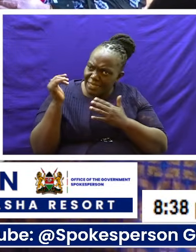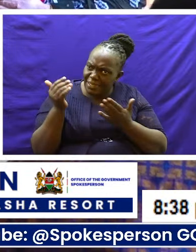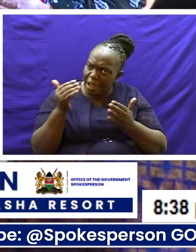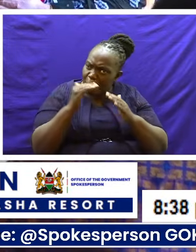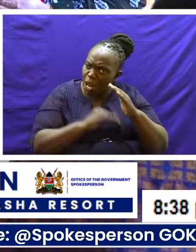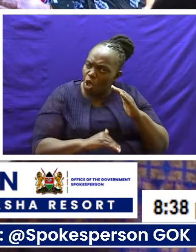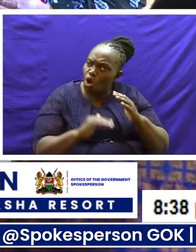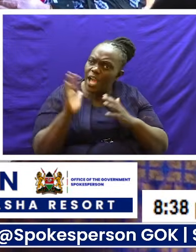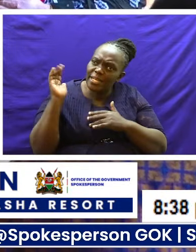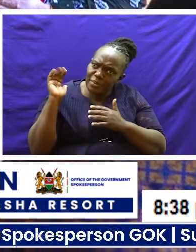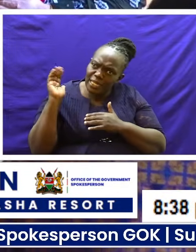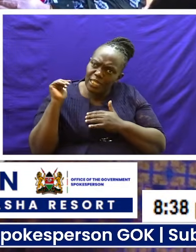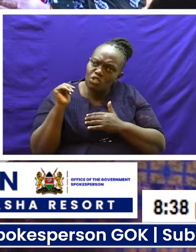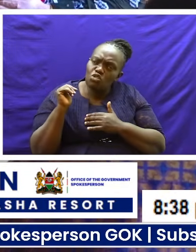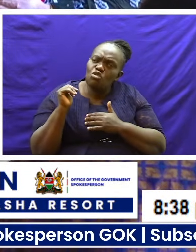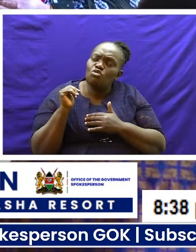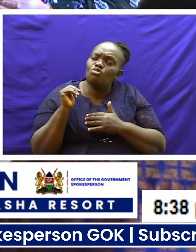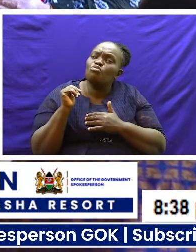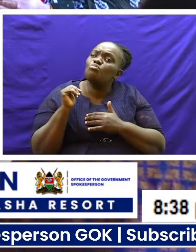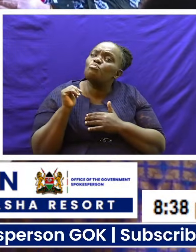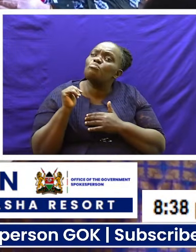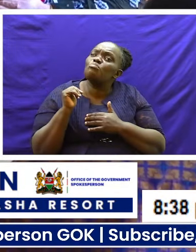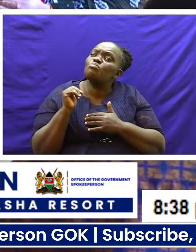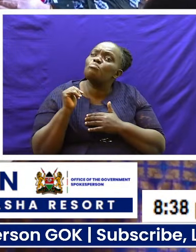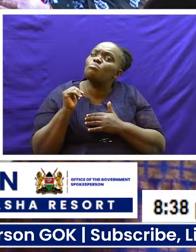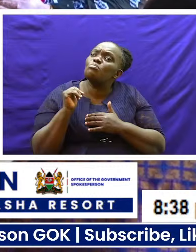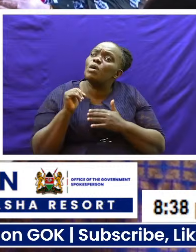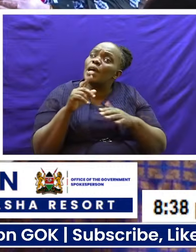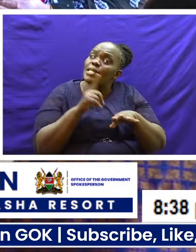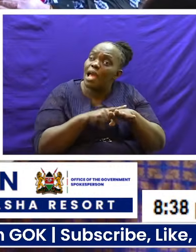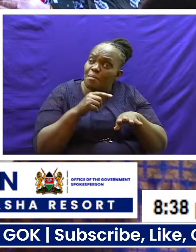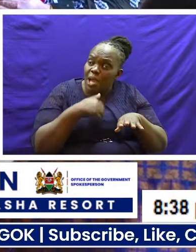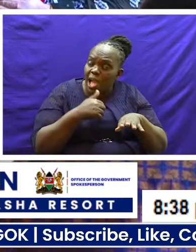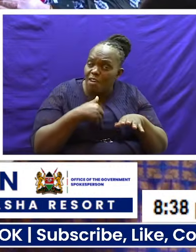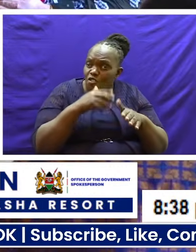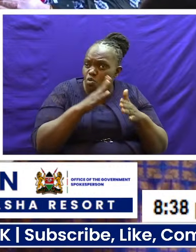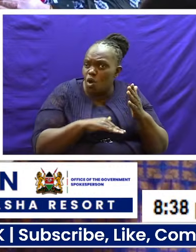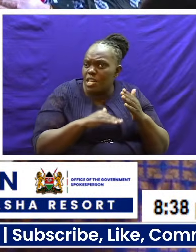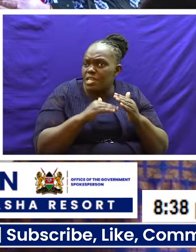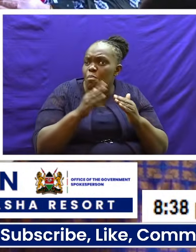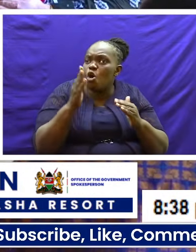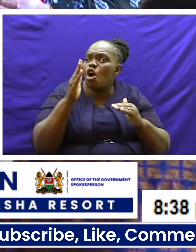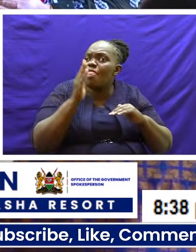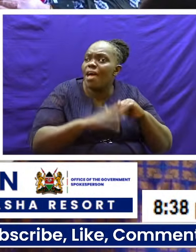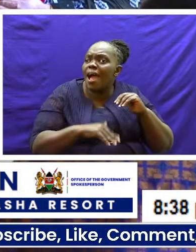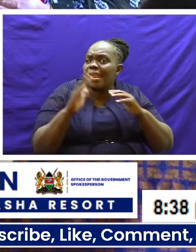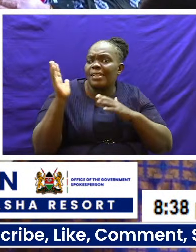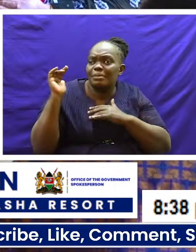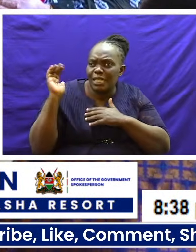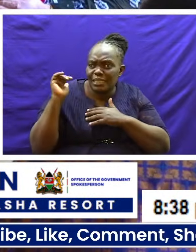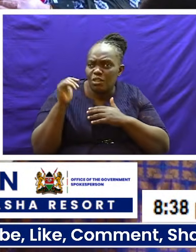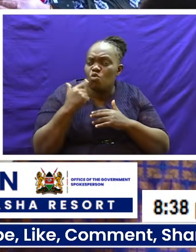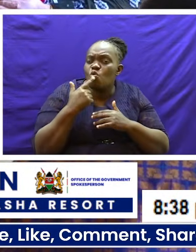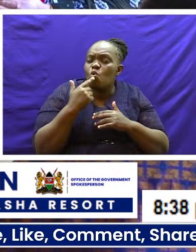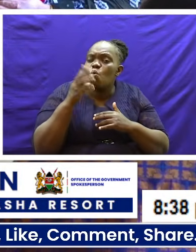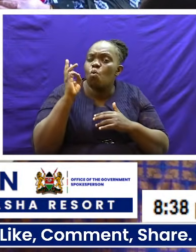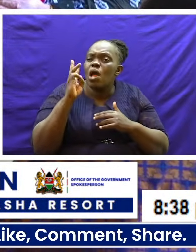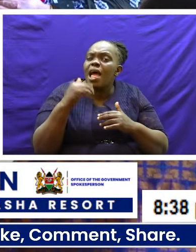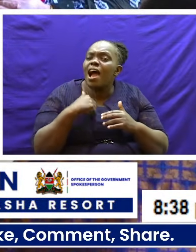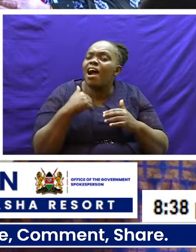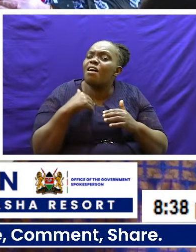below expectation. So when we have exceeding expectation, those that will have